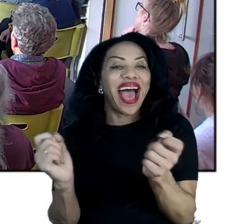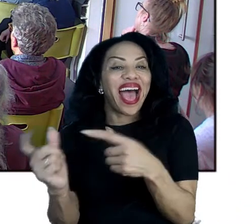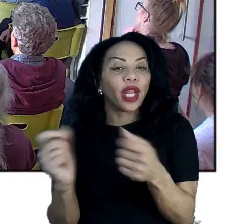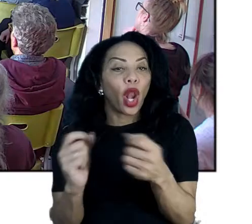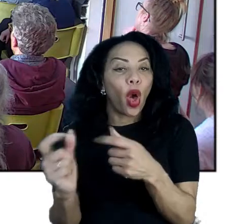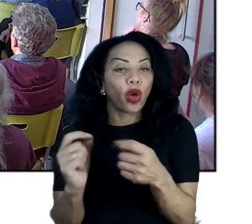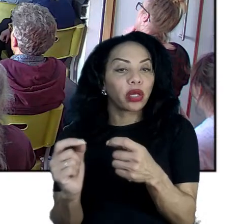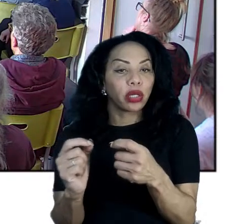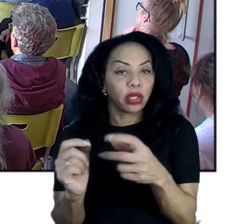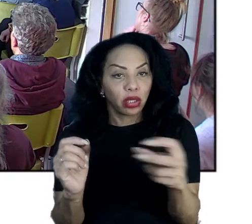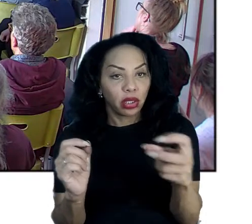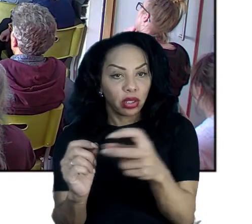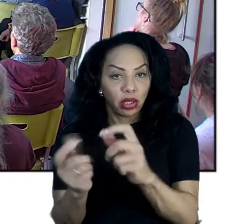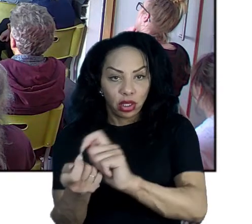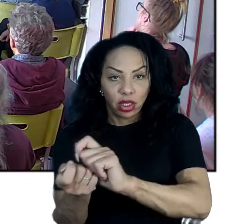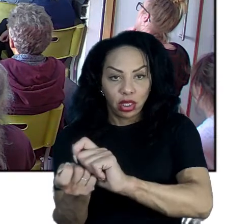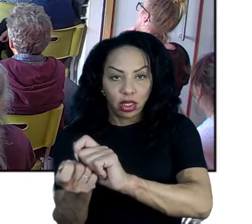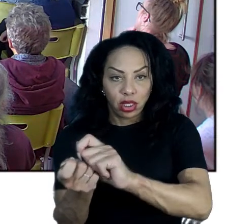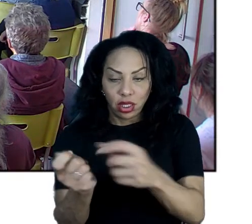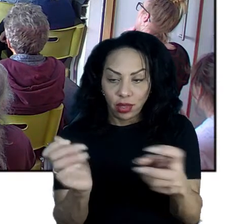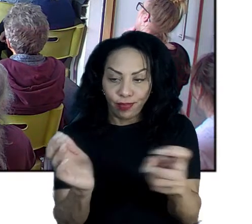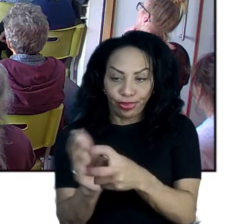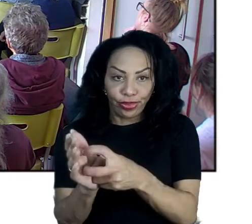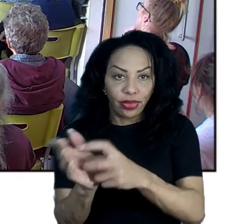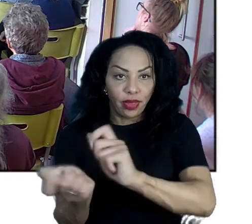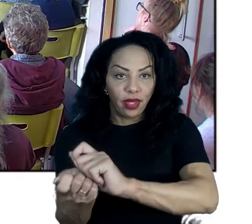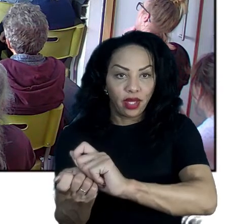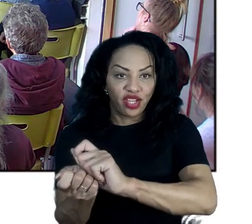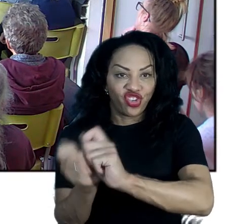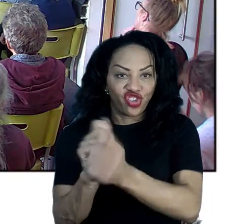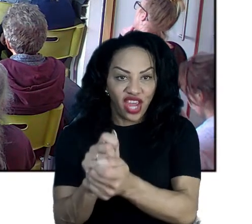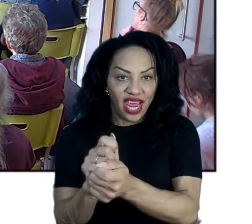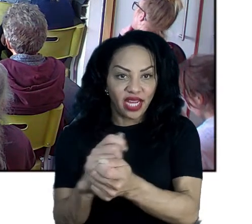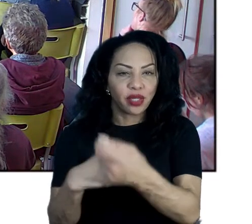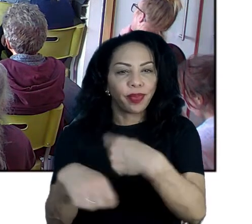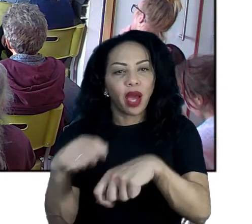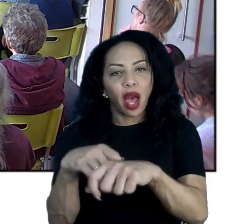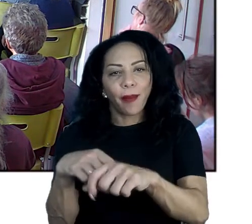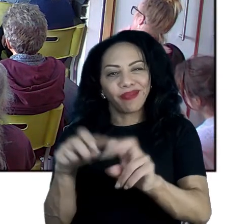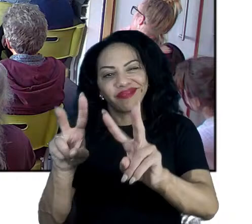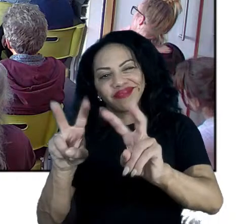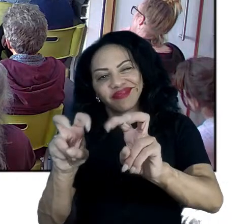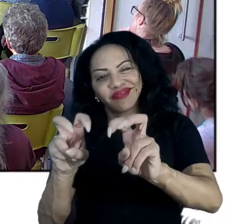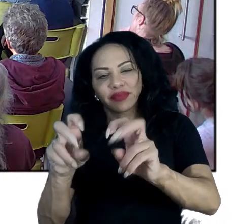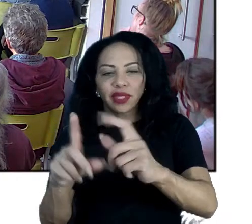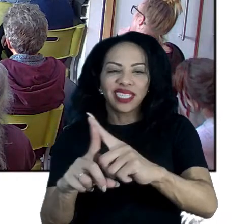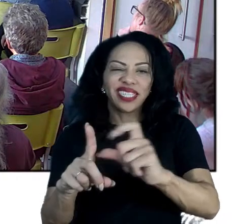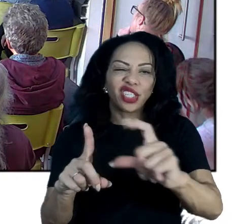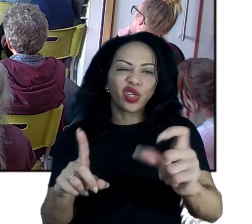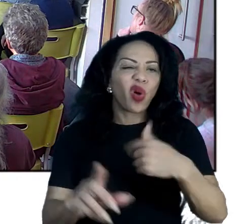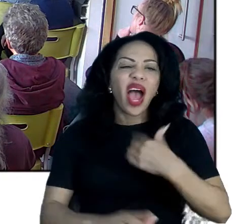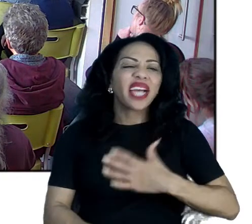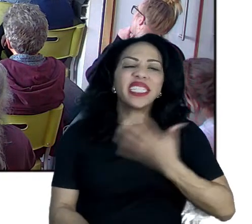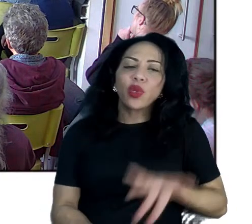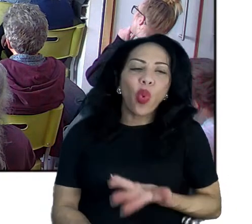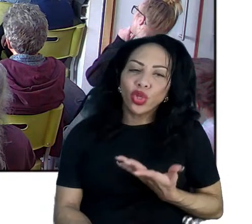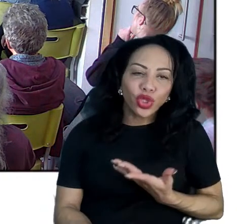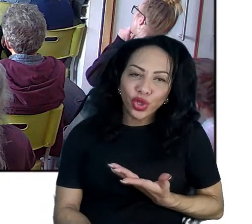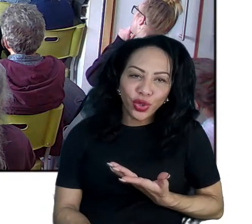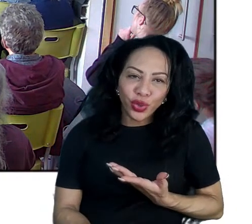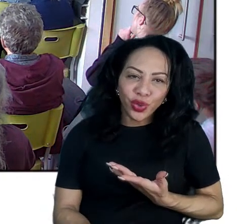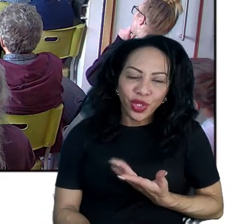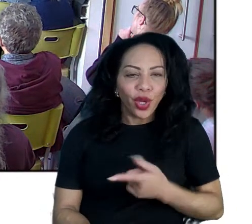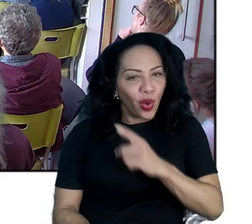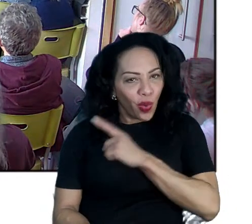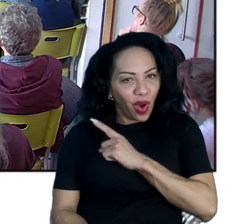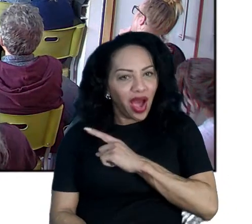they can talk to digital phone lines. So there is a way of kind of circumnavigating that, but I didn't want to do it because I wanted my experience